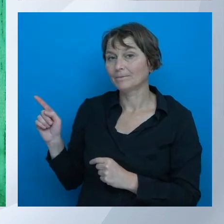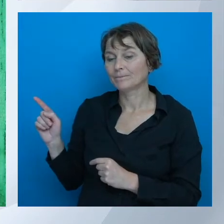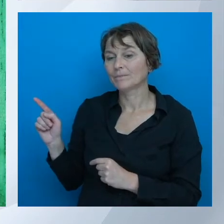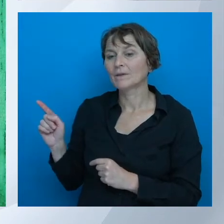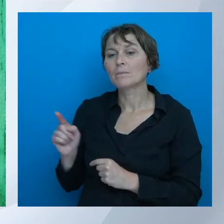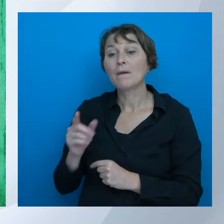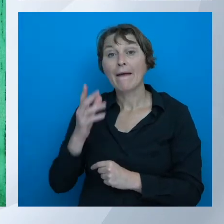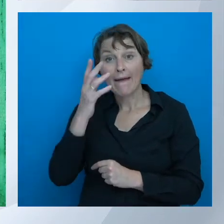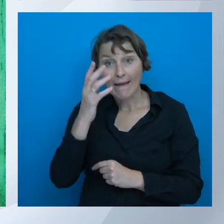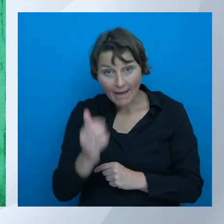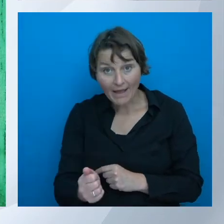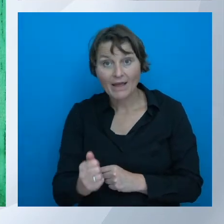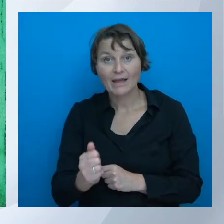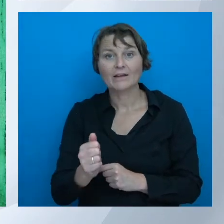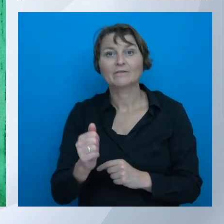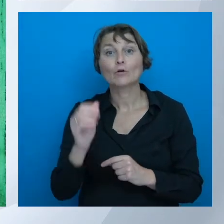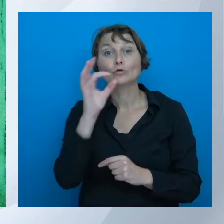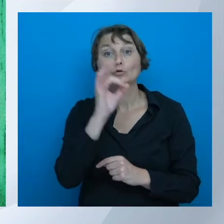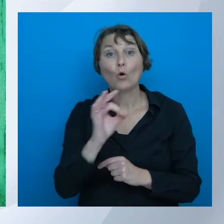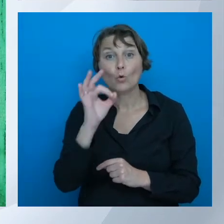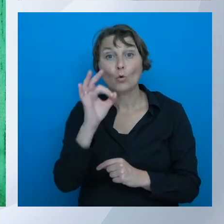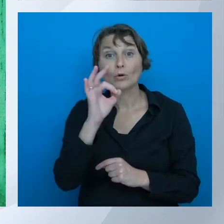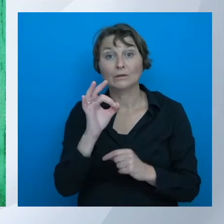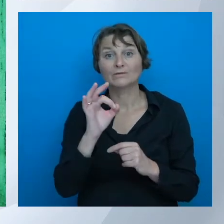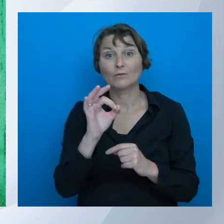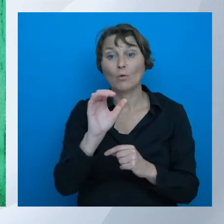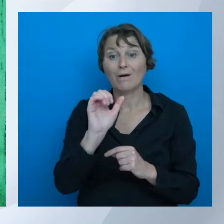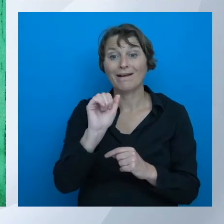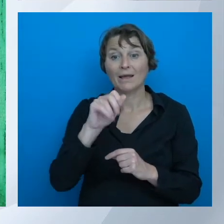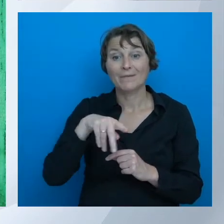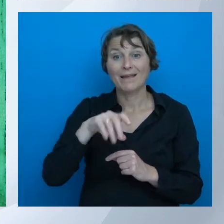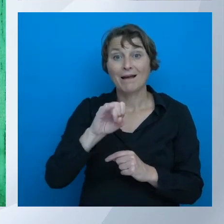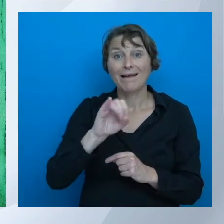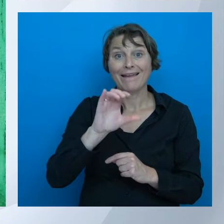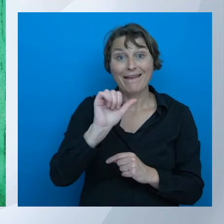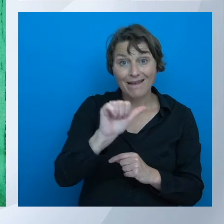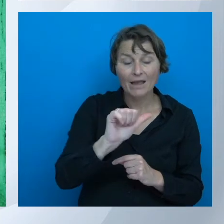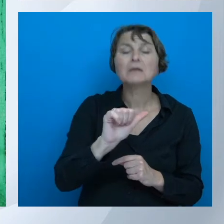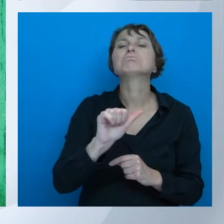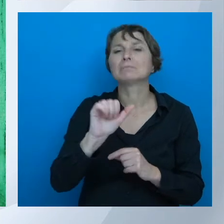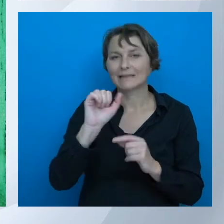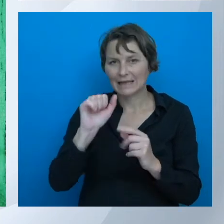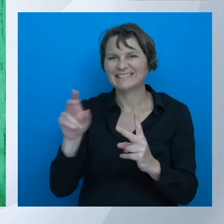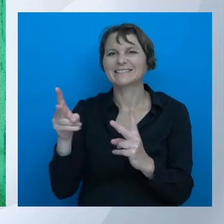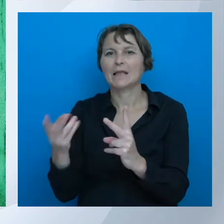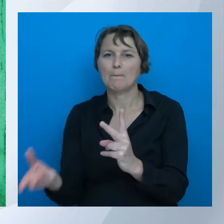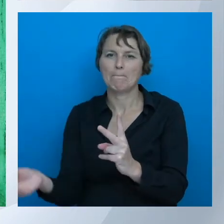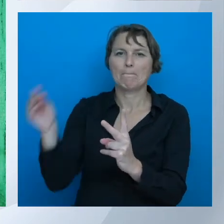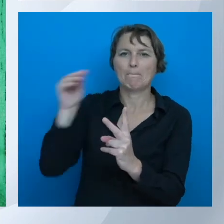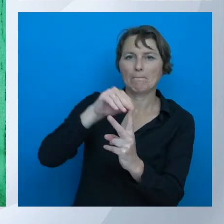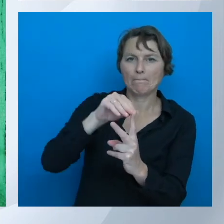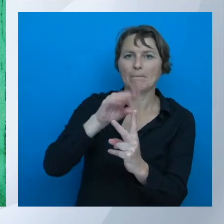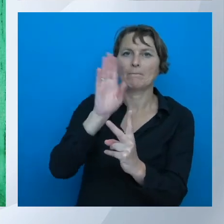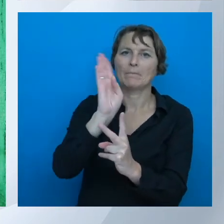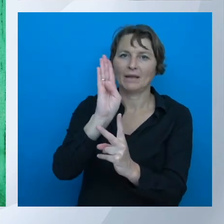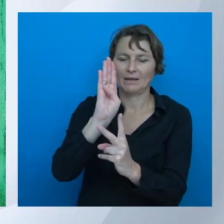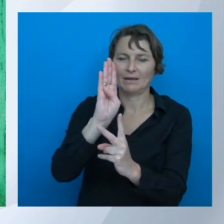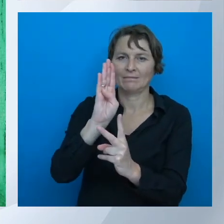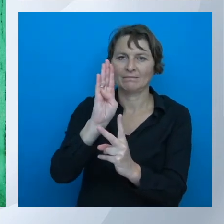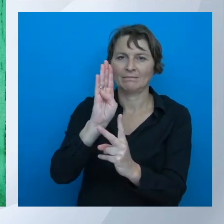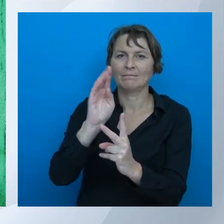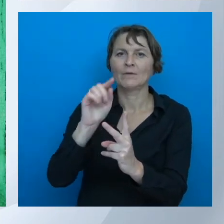that you also want to do things on web API B. And that means that you can do the on behalf flow and you can walk